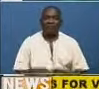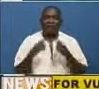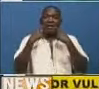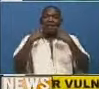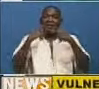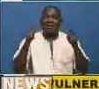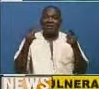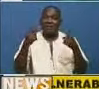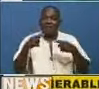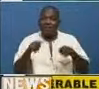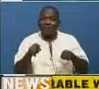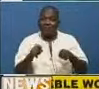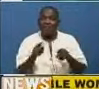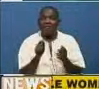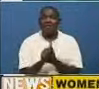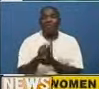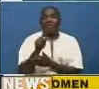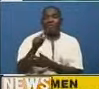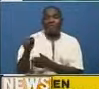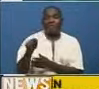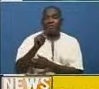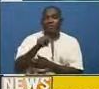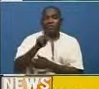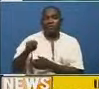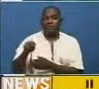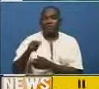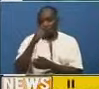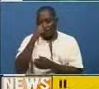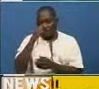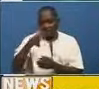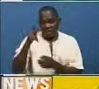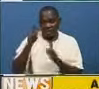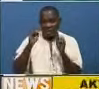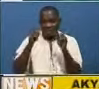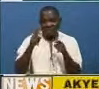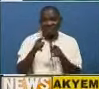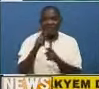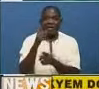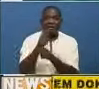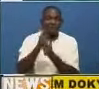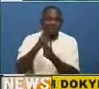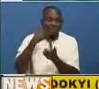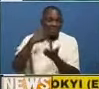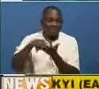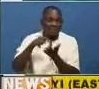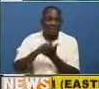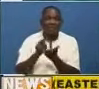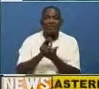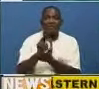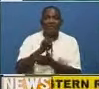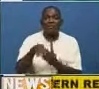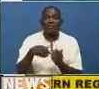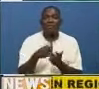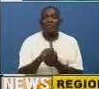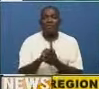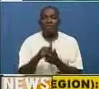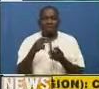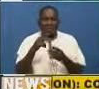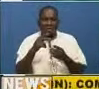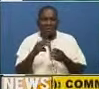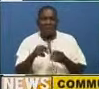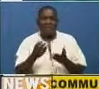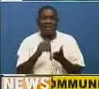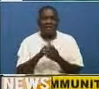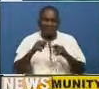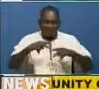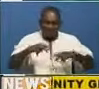announcement was made in the 2022 Times Higher Education Annual Rankings. Universities that published